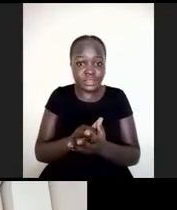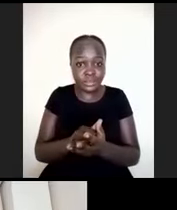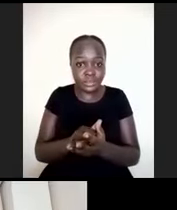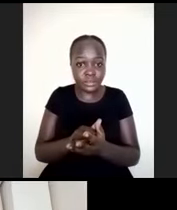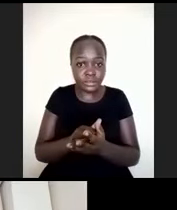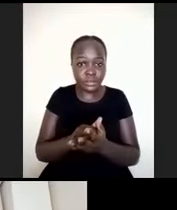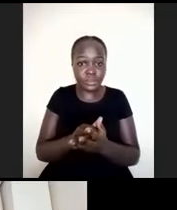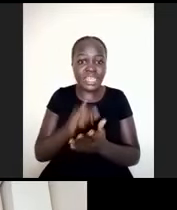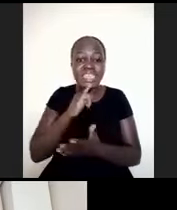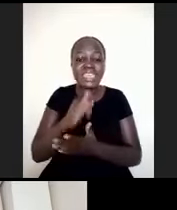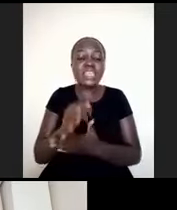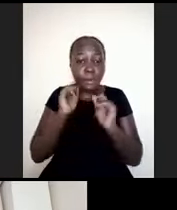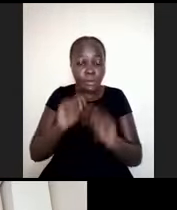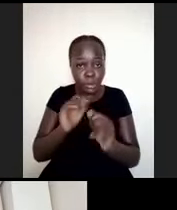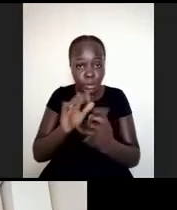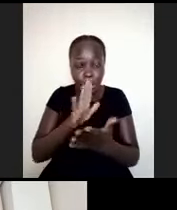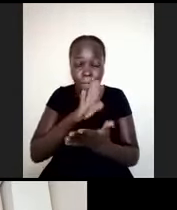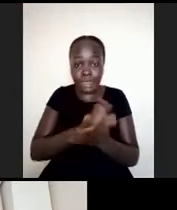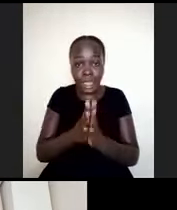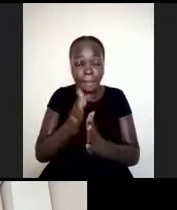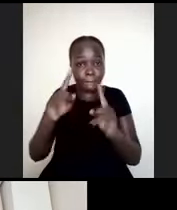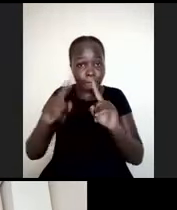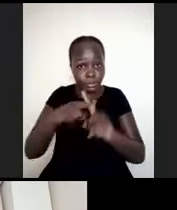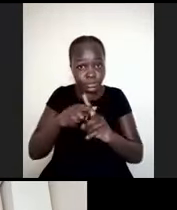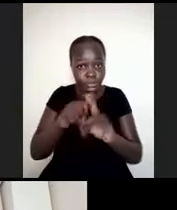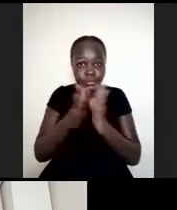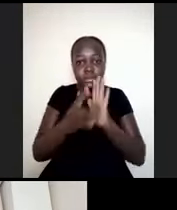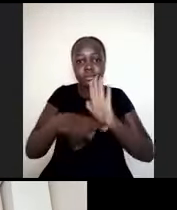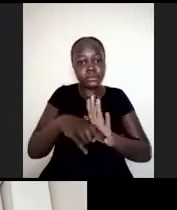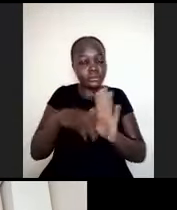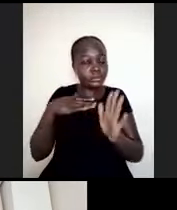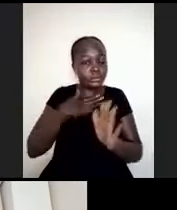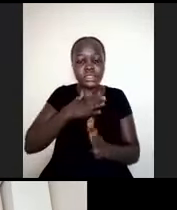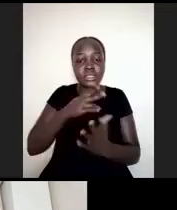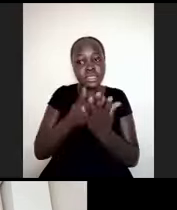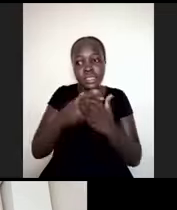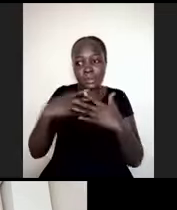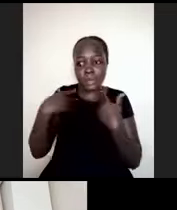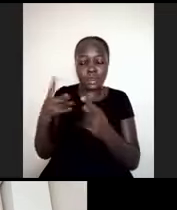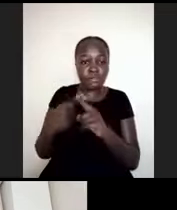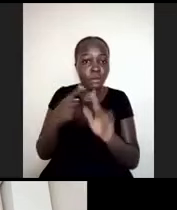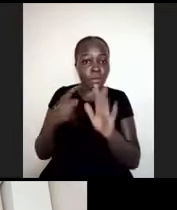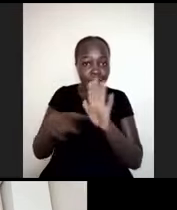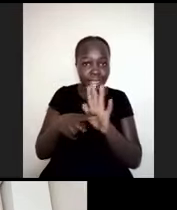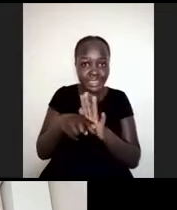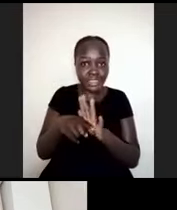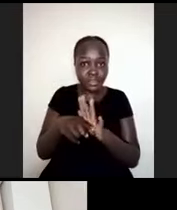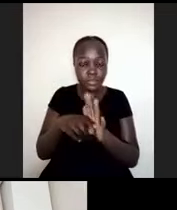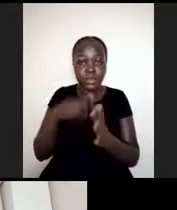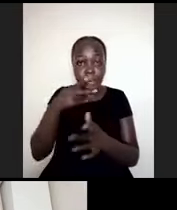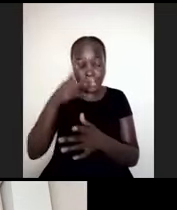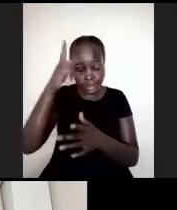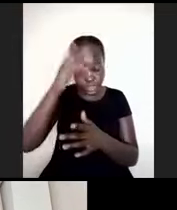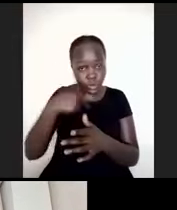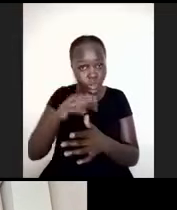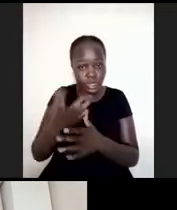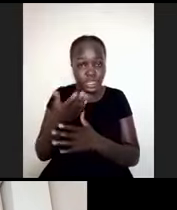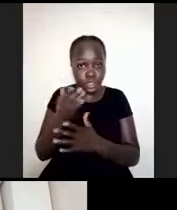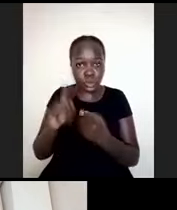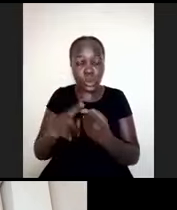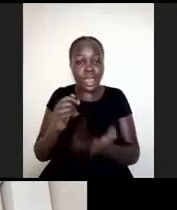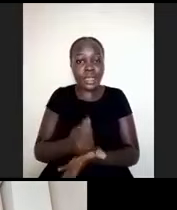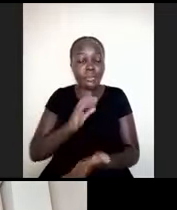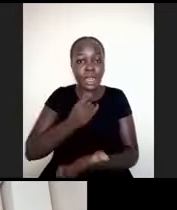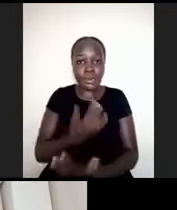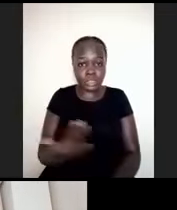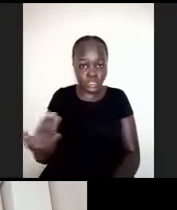be negative. So keep away from the negative. Parents, we need to help them. We need to help our children